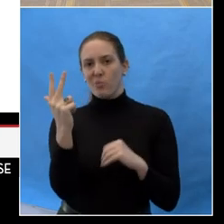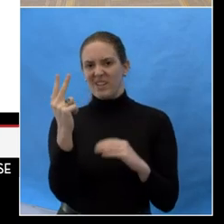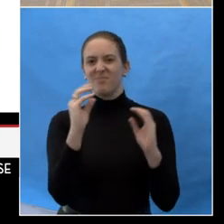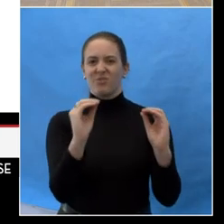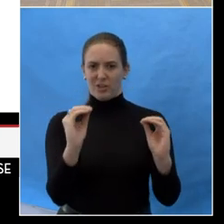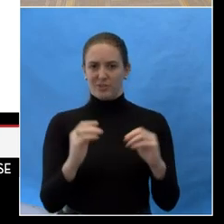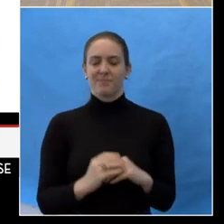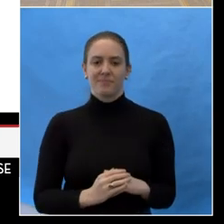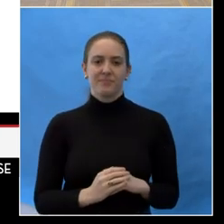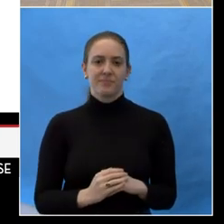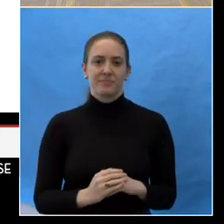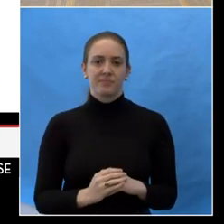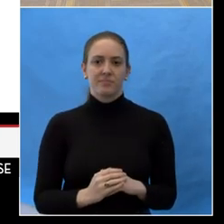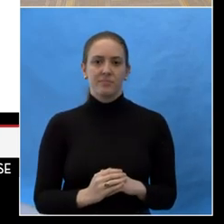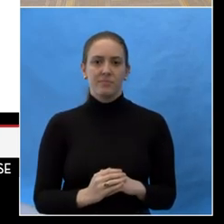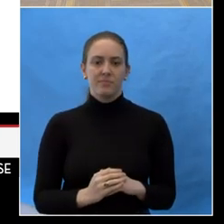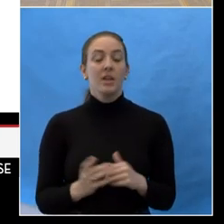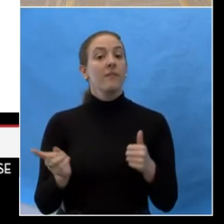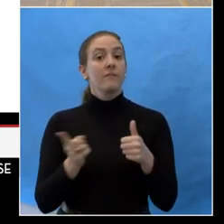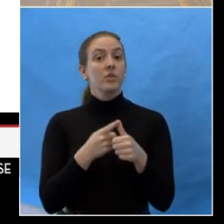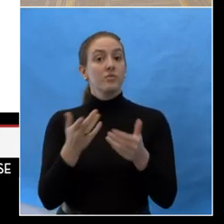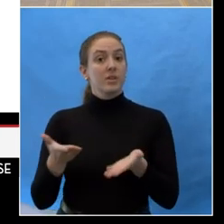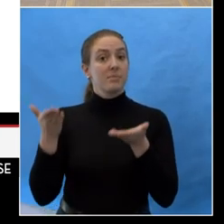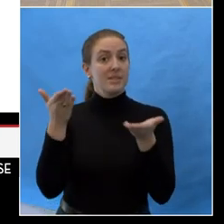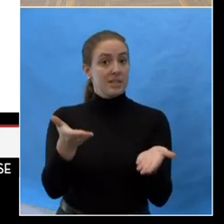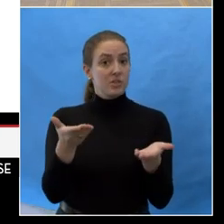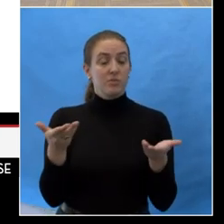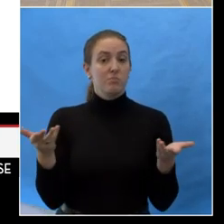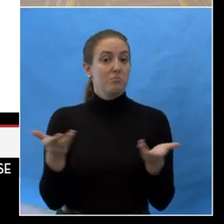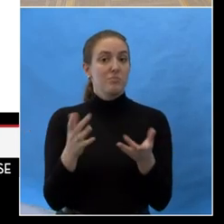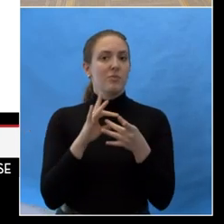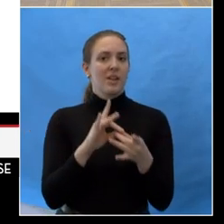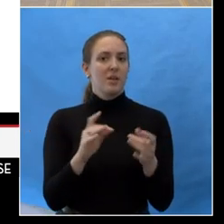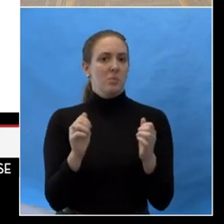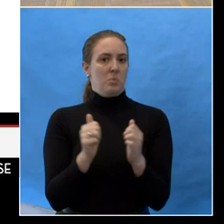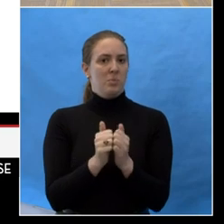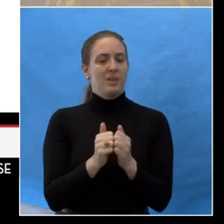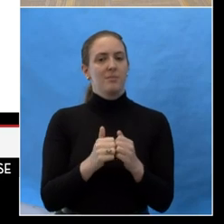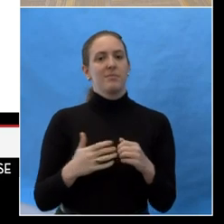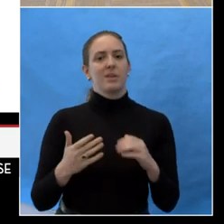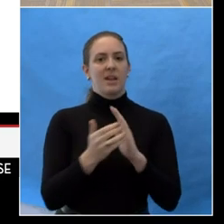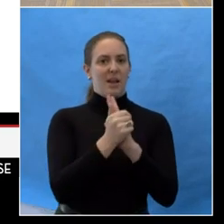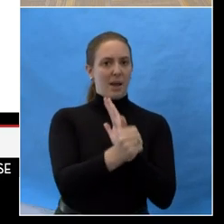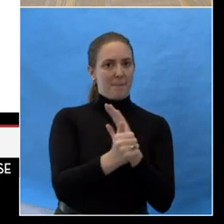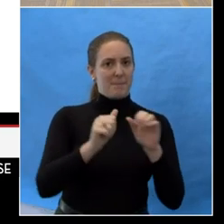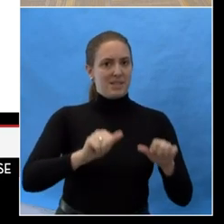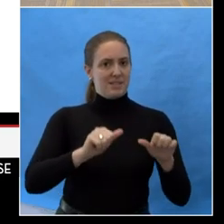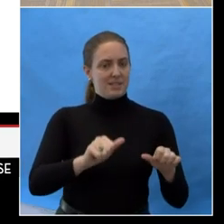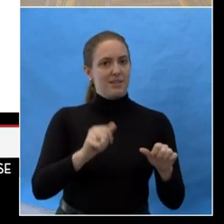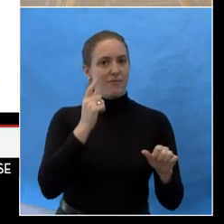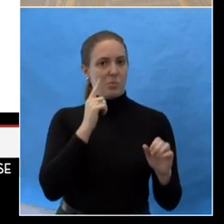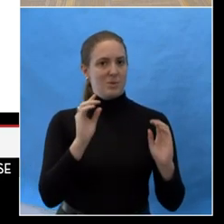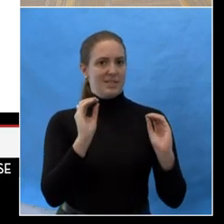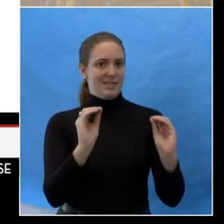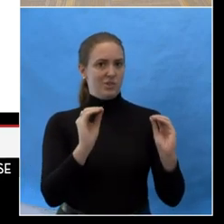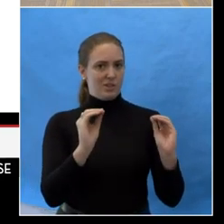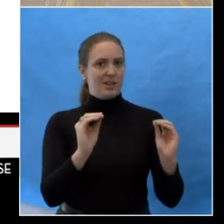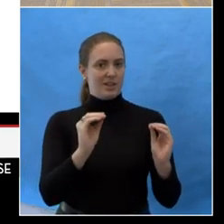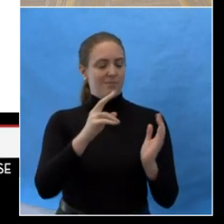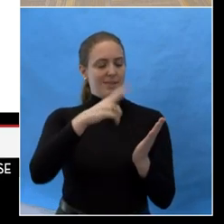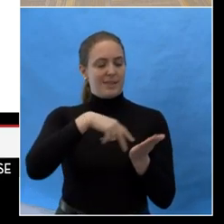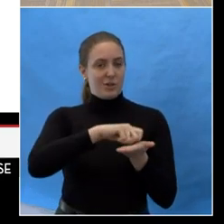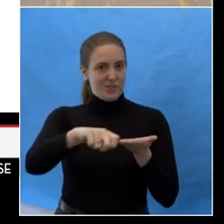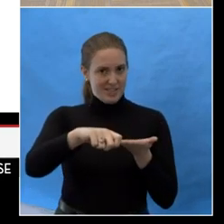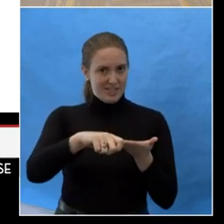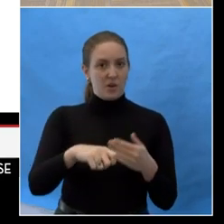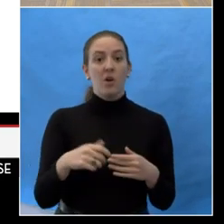first recommendation addresses teacher competency and structured literacy. Overall, this recommendation requires all teachers working with students in